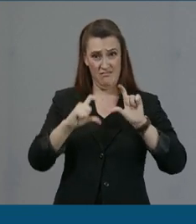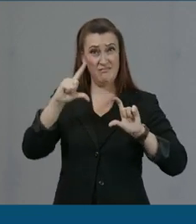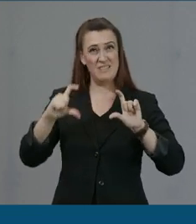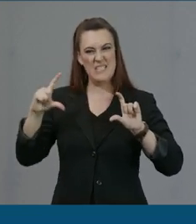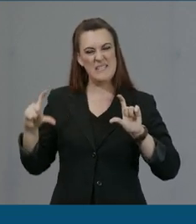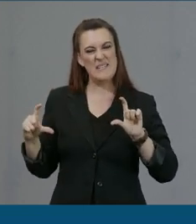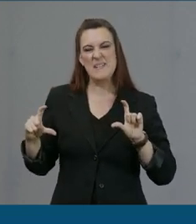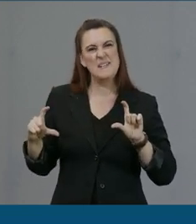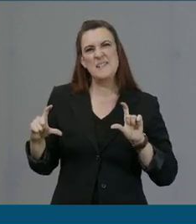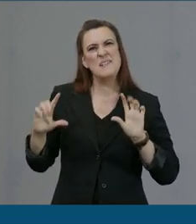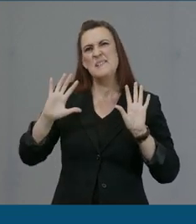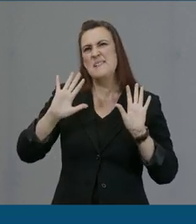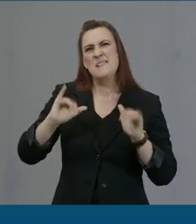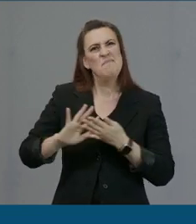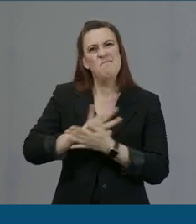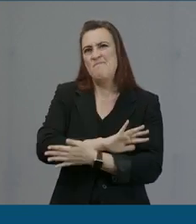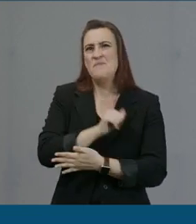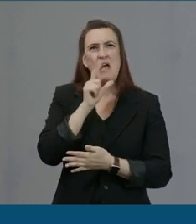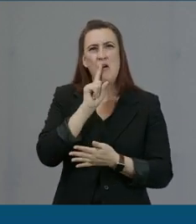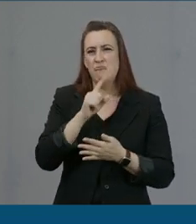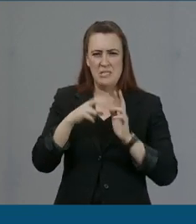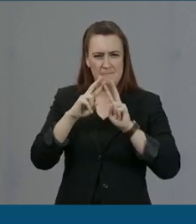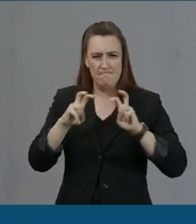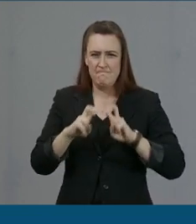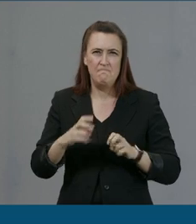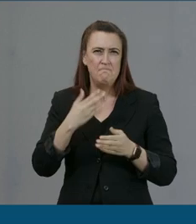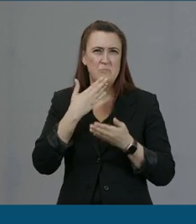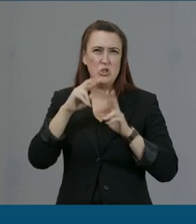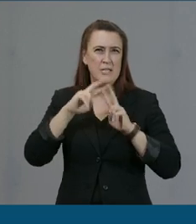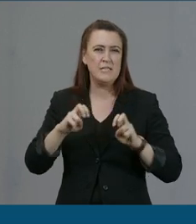I don't think that you could add much more to that.